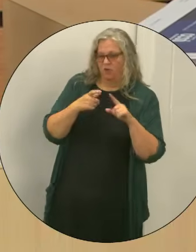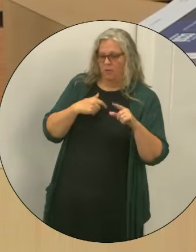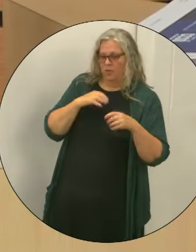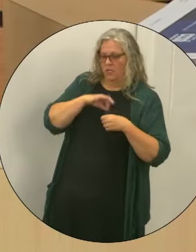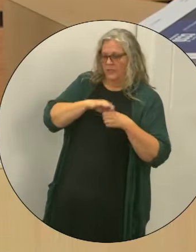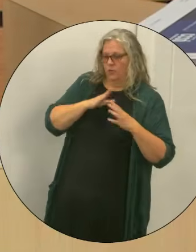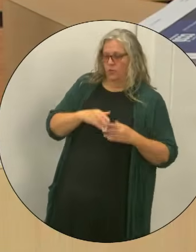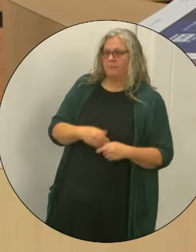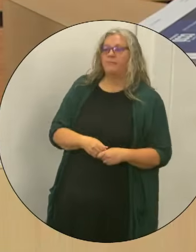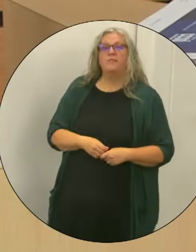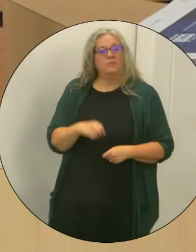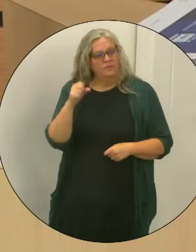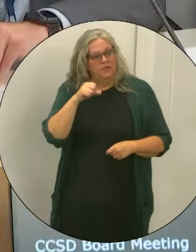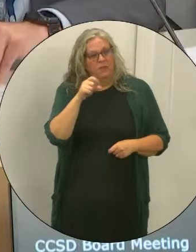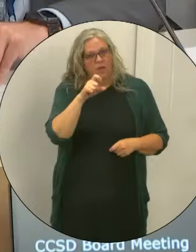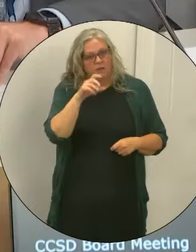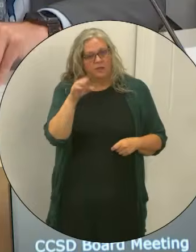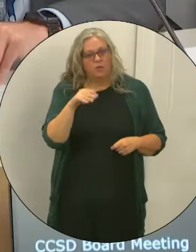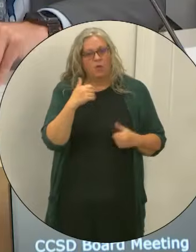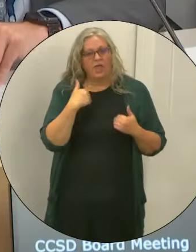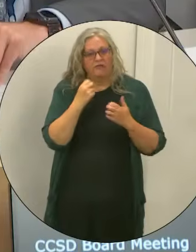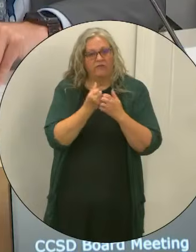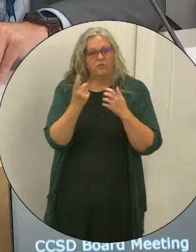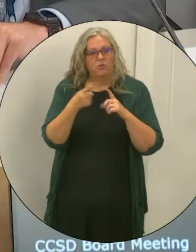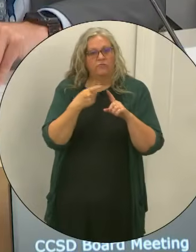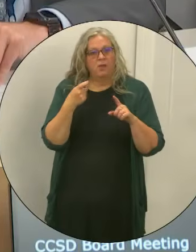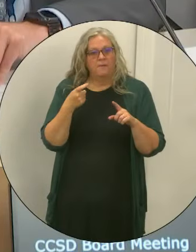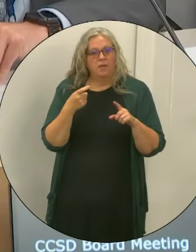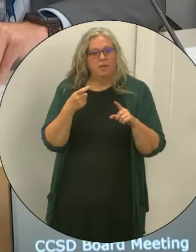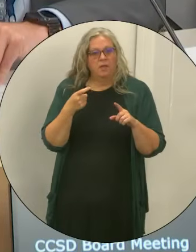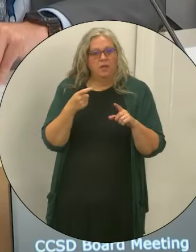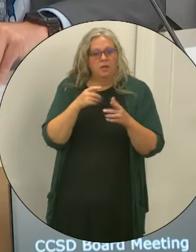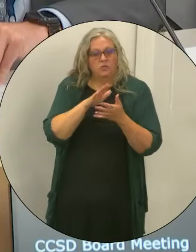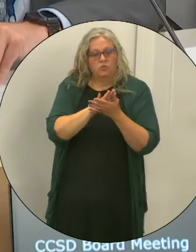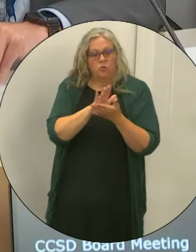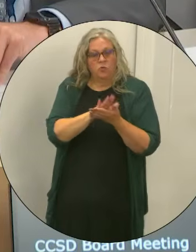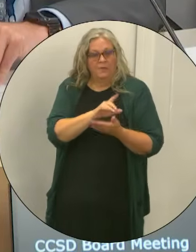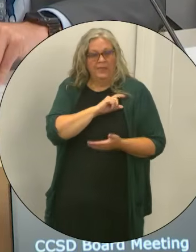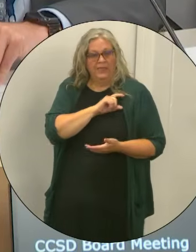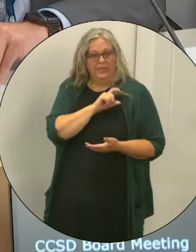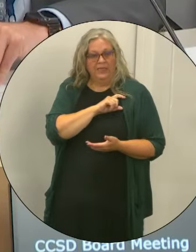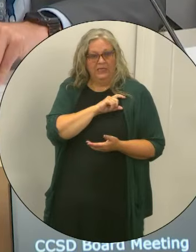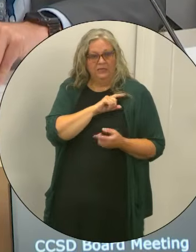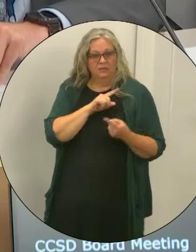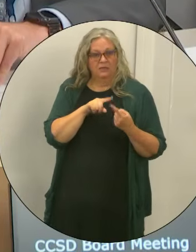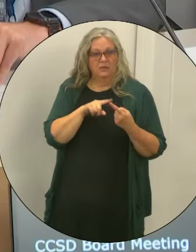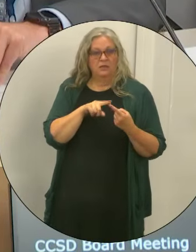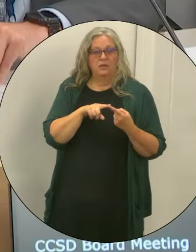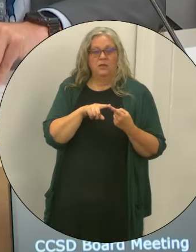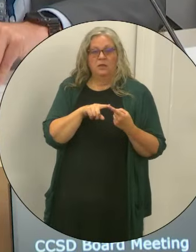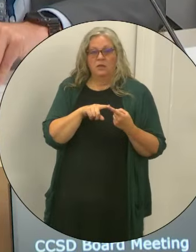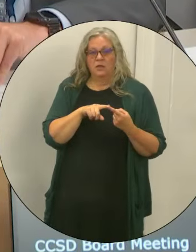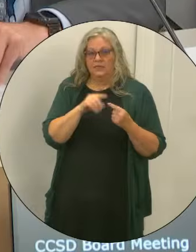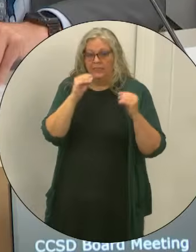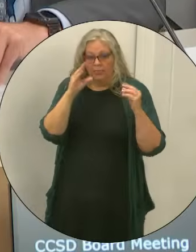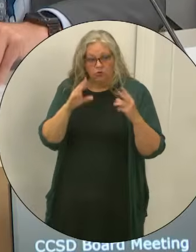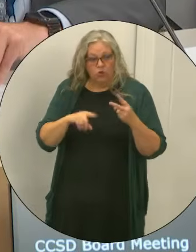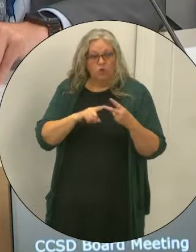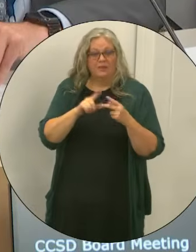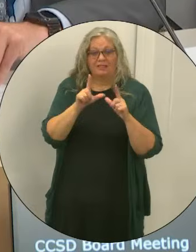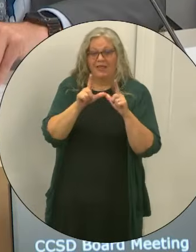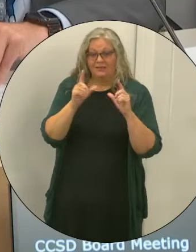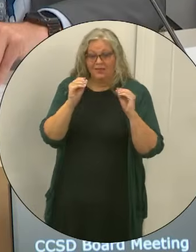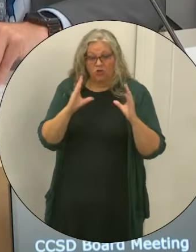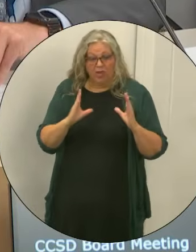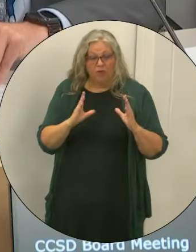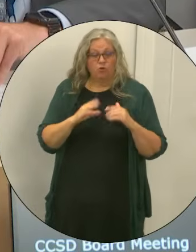Yes, absolutely. We have everyone from the school police officers to our teachers, our licensed